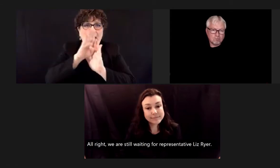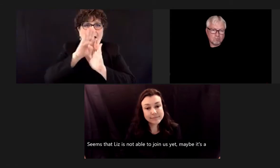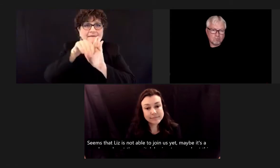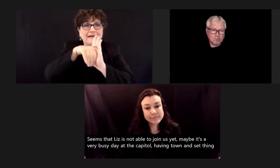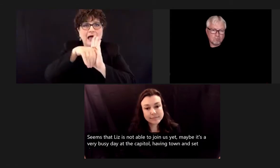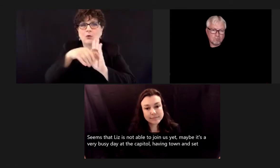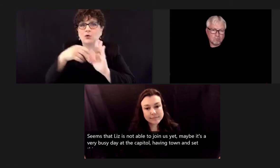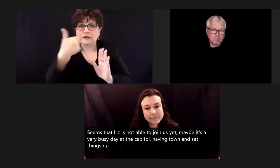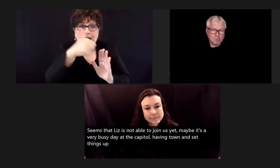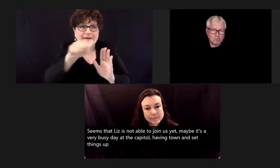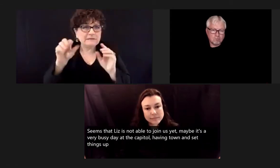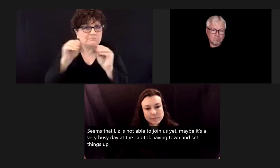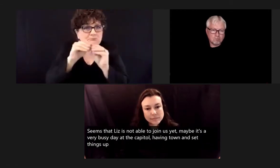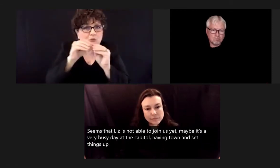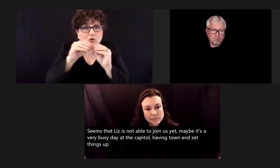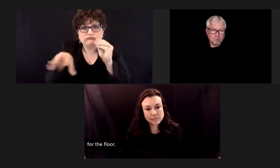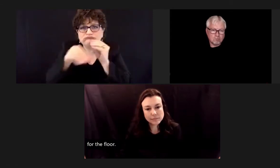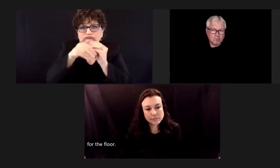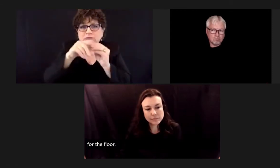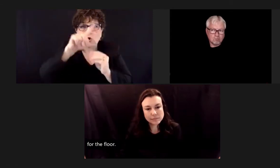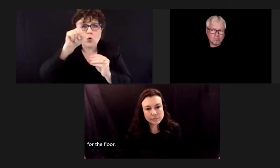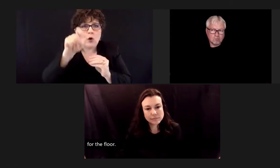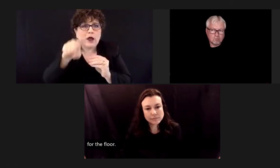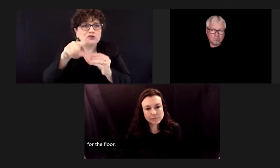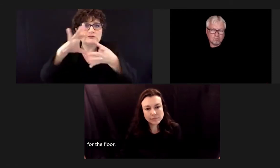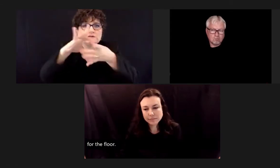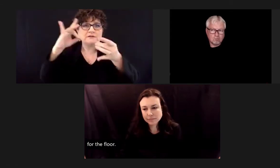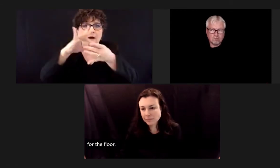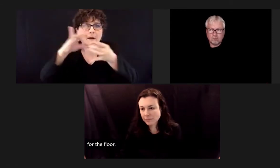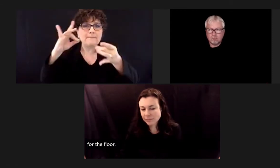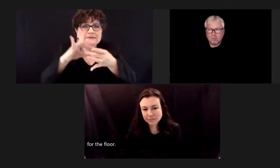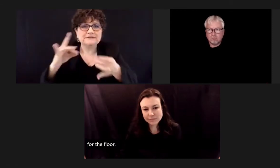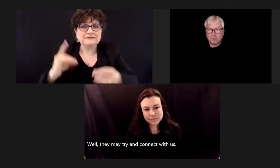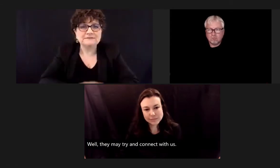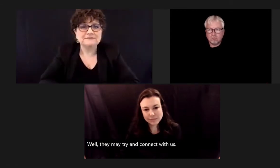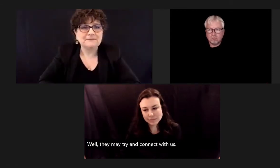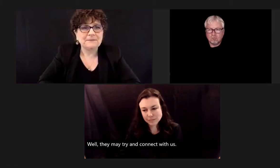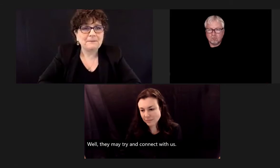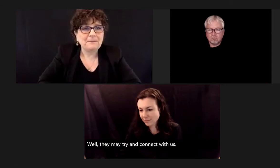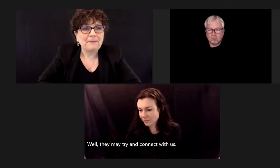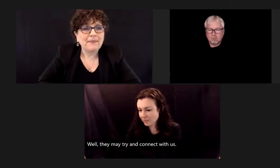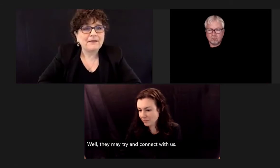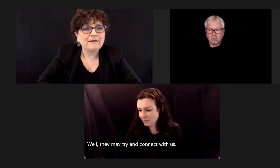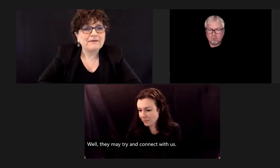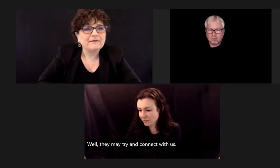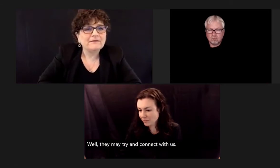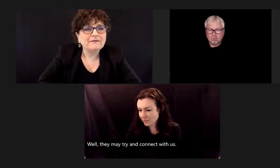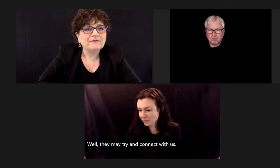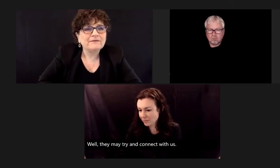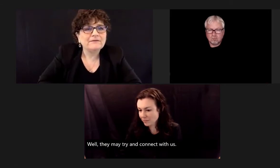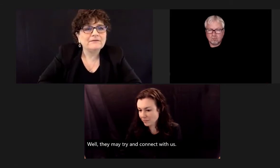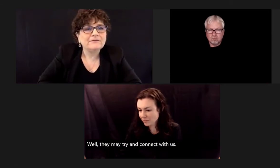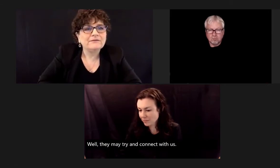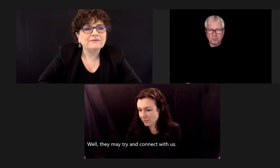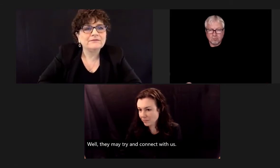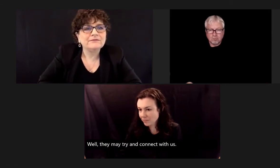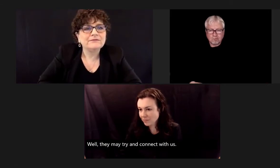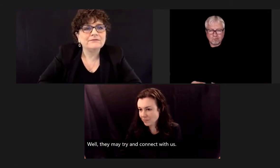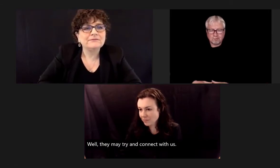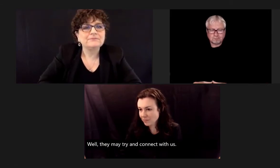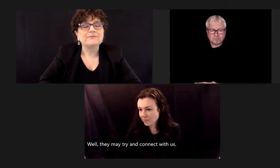Well, they may try and connect with us. We do still have half an hour. So if there are any more questions or comments.